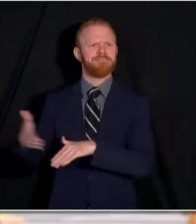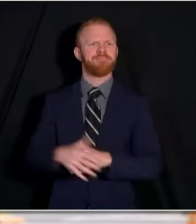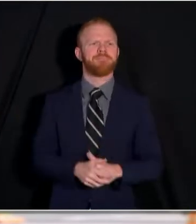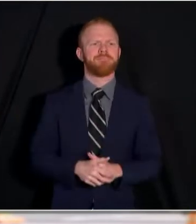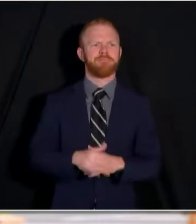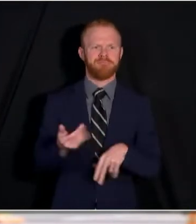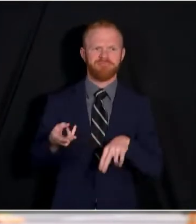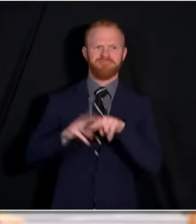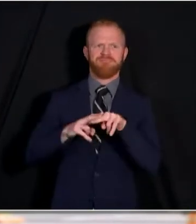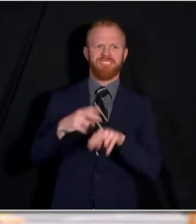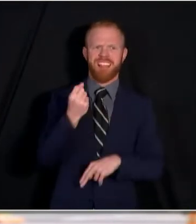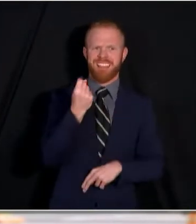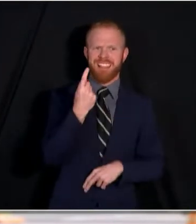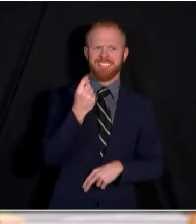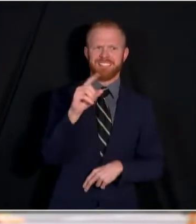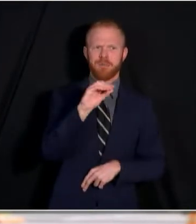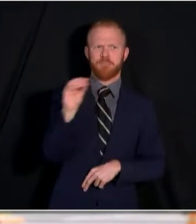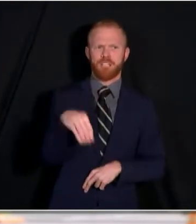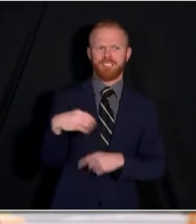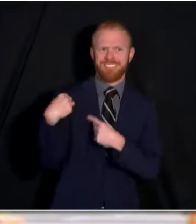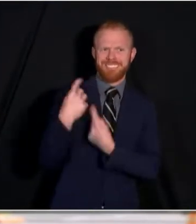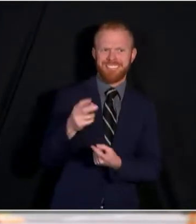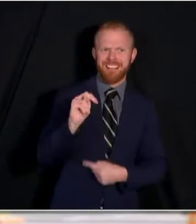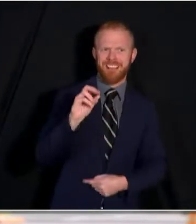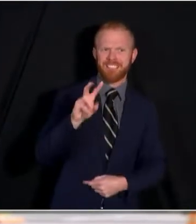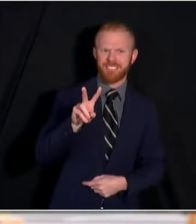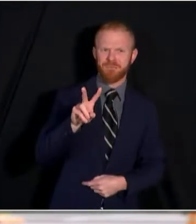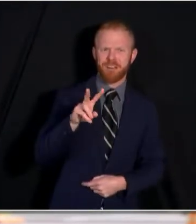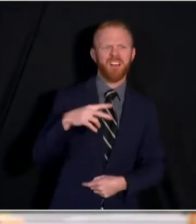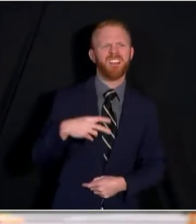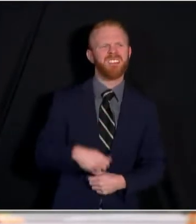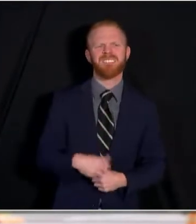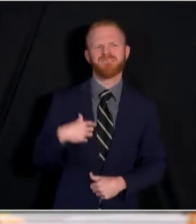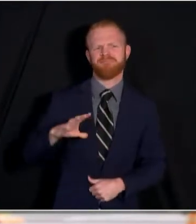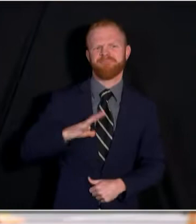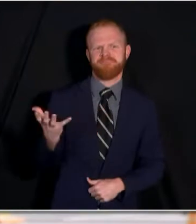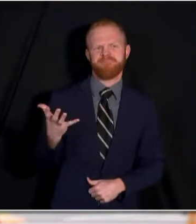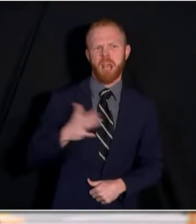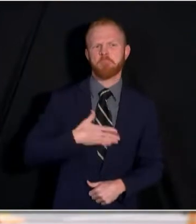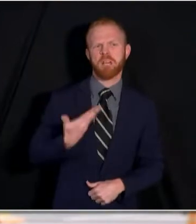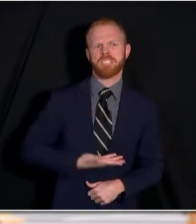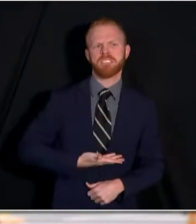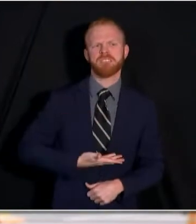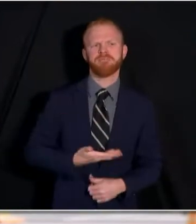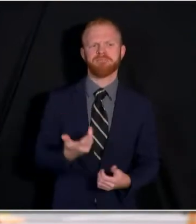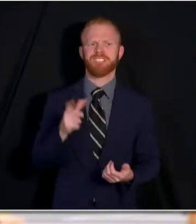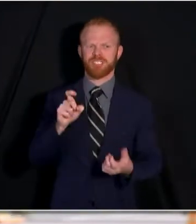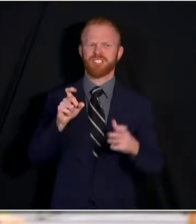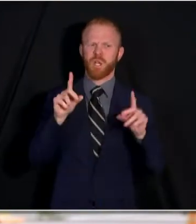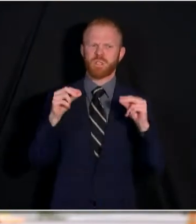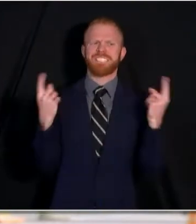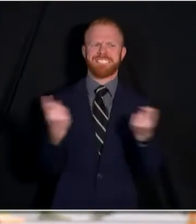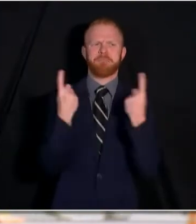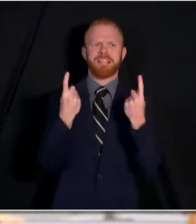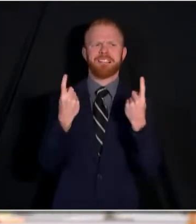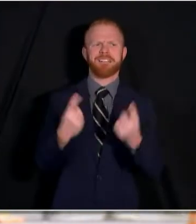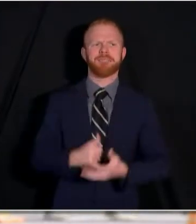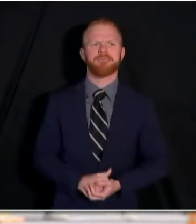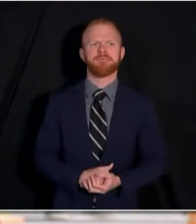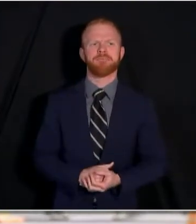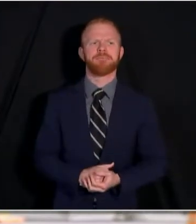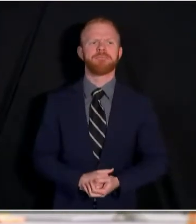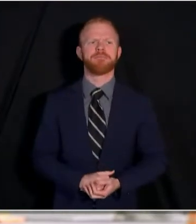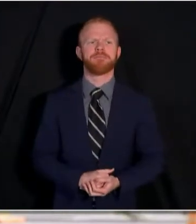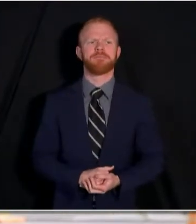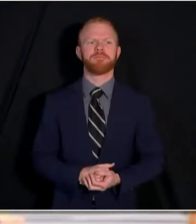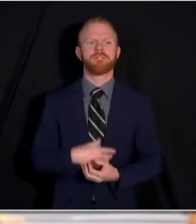be disgusted and offended and appalled, and we should be doing something about it, which we are. And we're gonna go into those